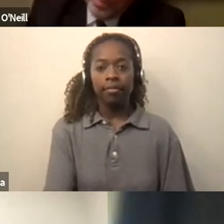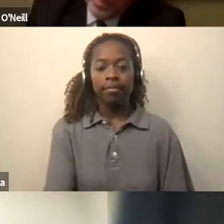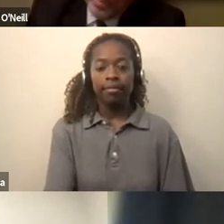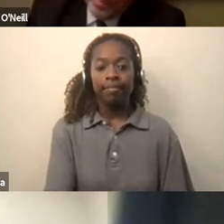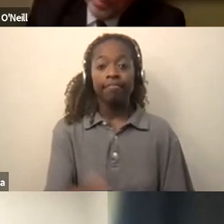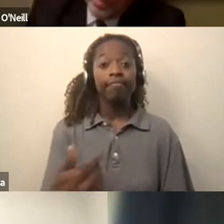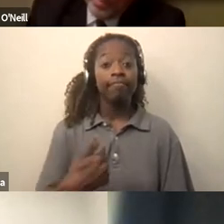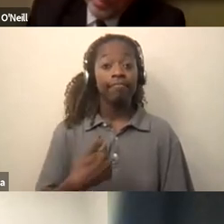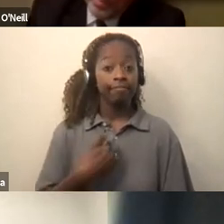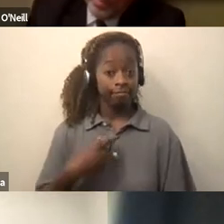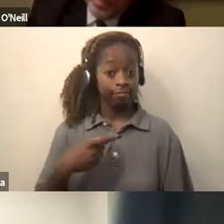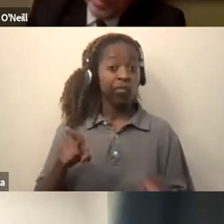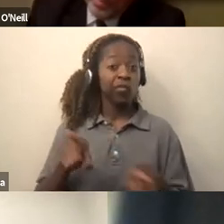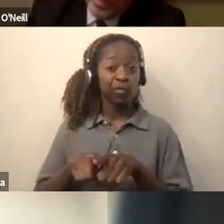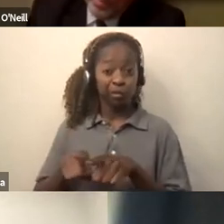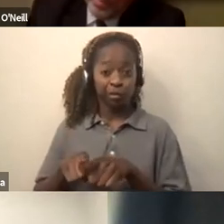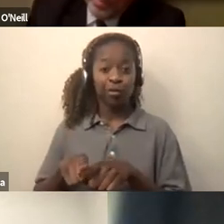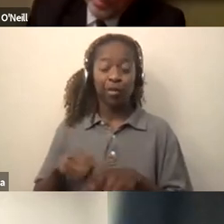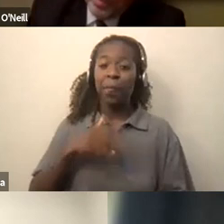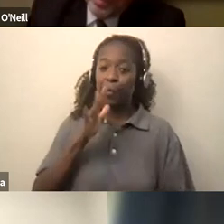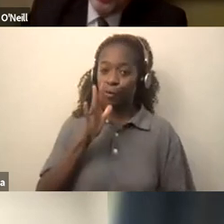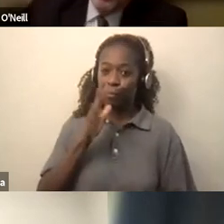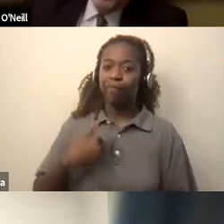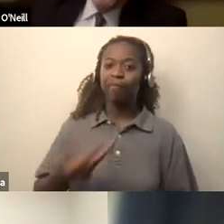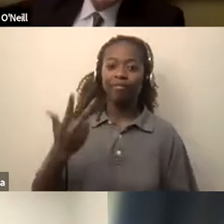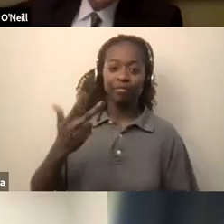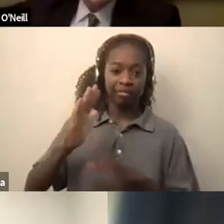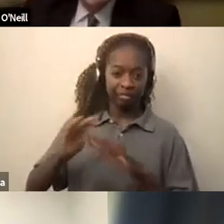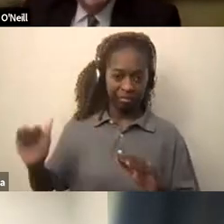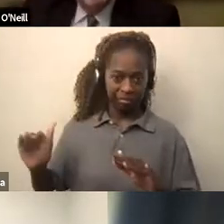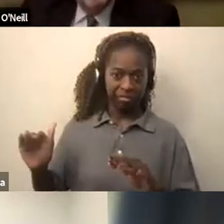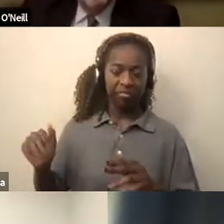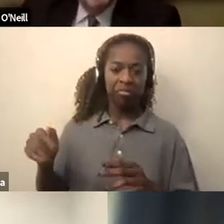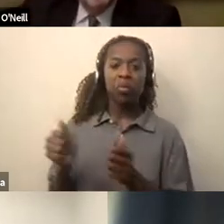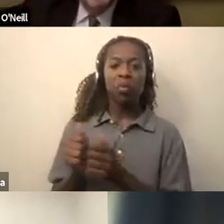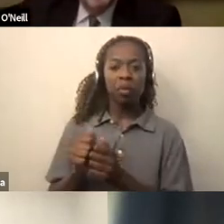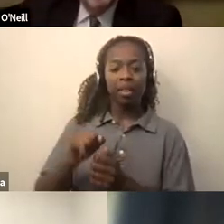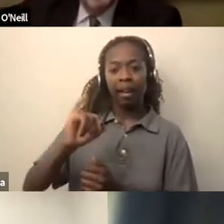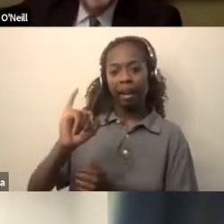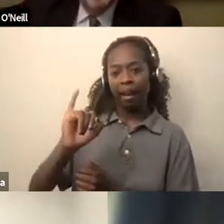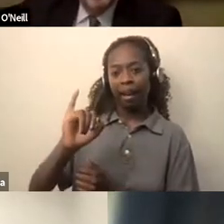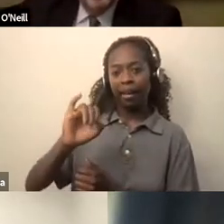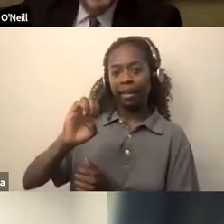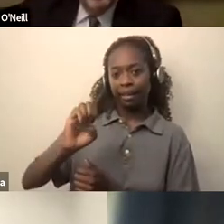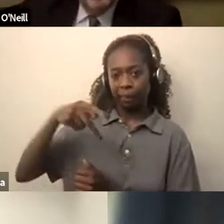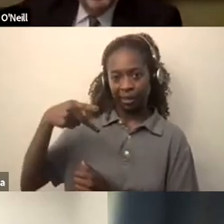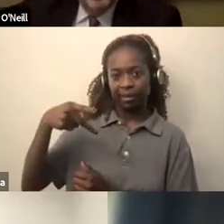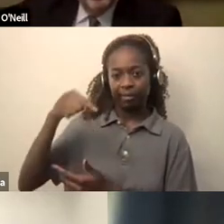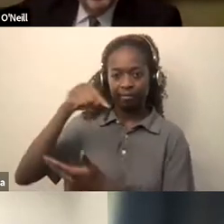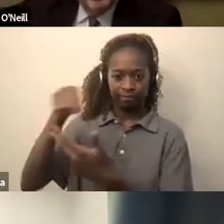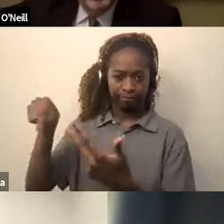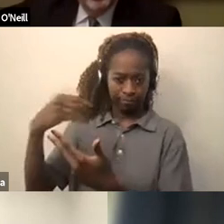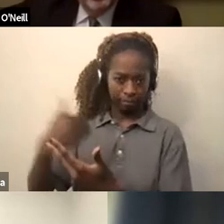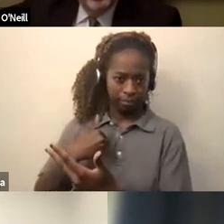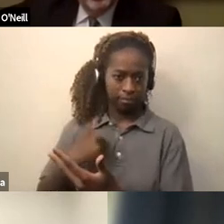i am also a mother of three children with eyepiece programs at the boston public schools